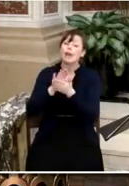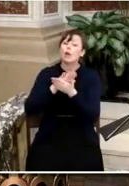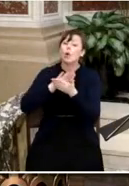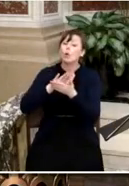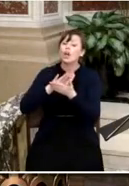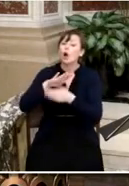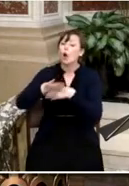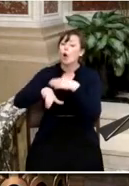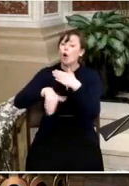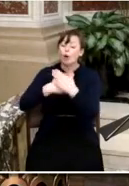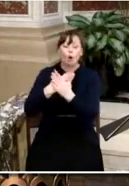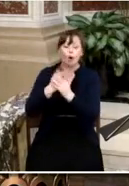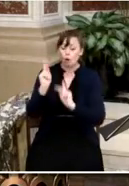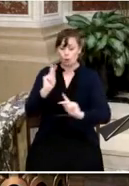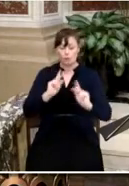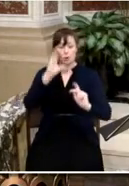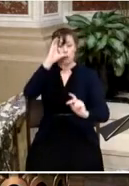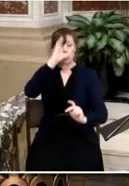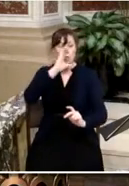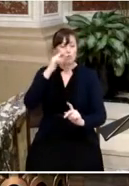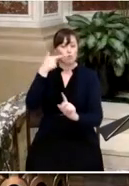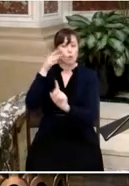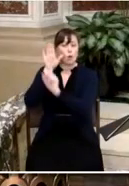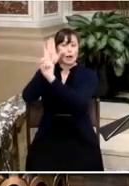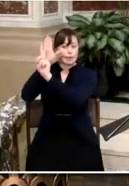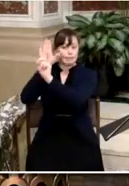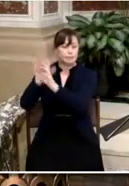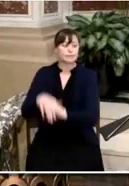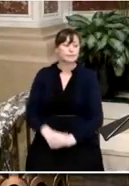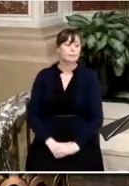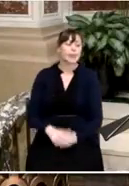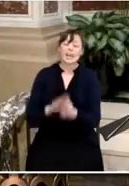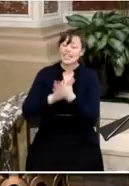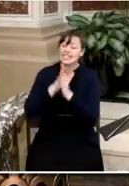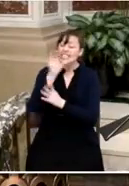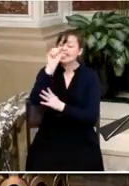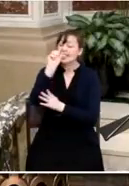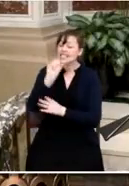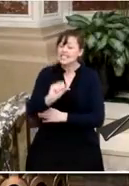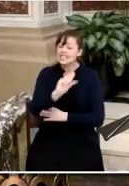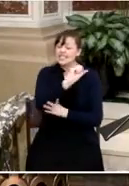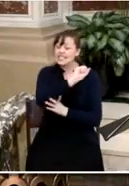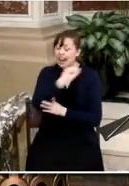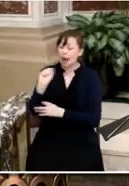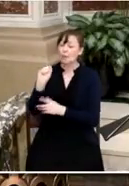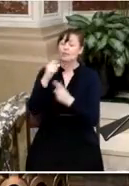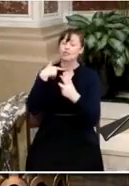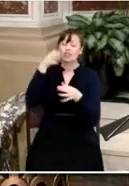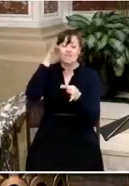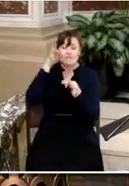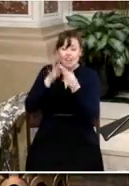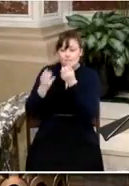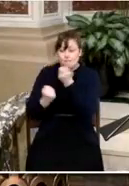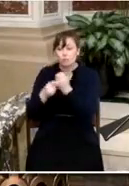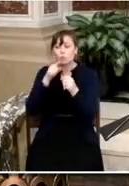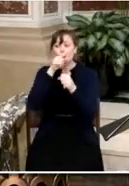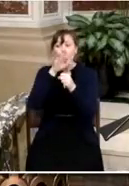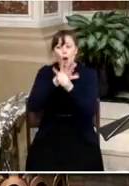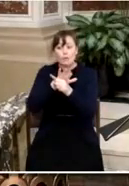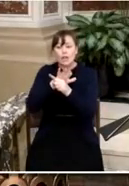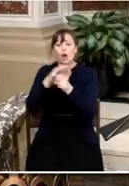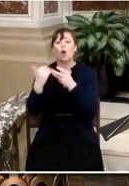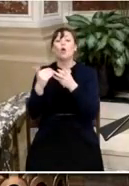those who seek him. He is sacramentally faithful to his promises through